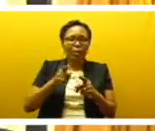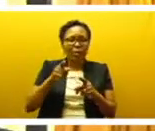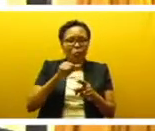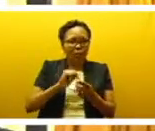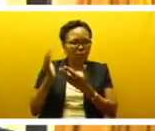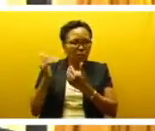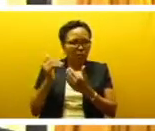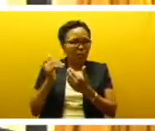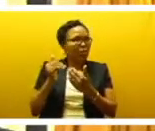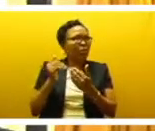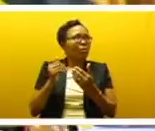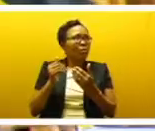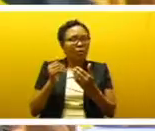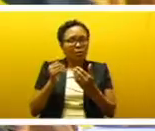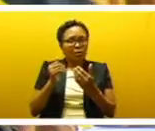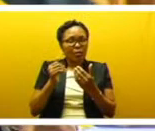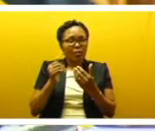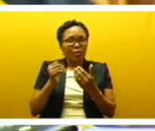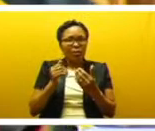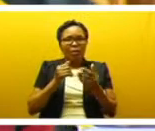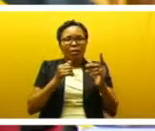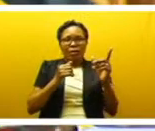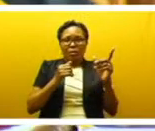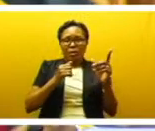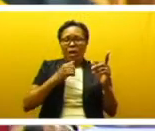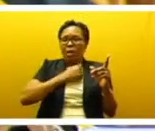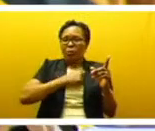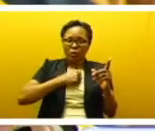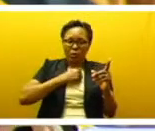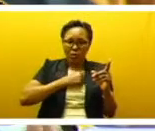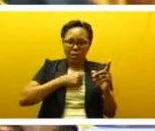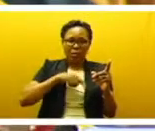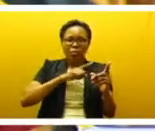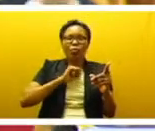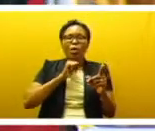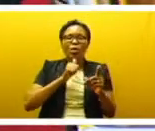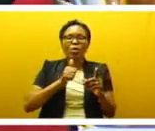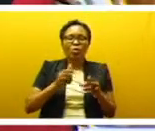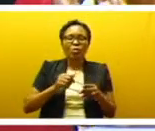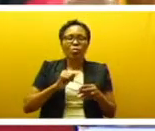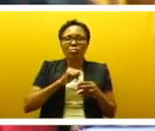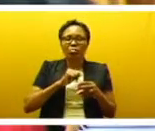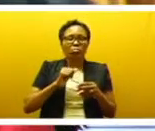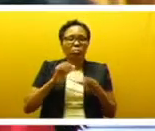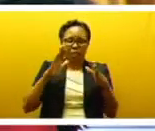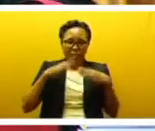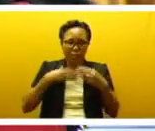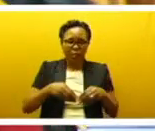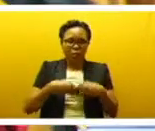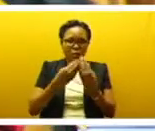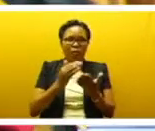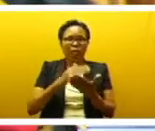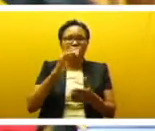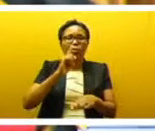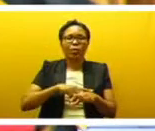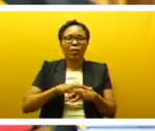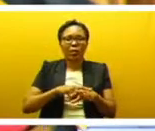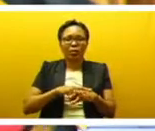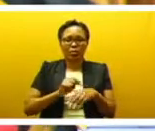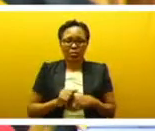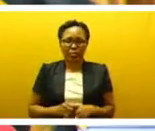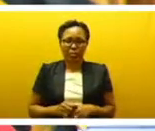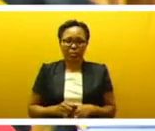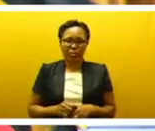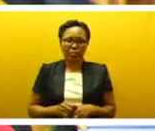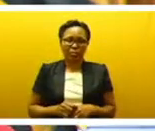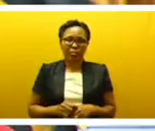Mr. But anyway, the Kirago, long I'm and short sorry. of it, yes. I'm the long sorry. and short, yes. We are not going to give you time. Much obliged. Yes, thank you. Proceed